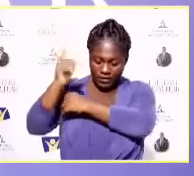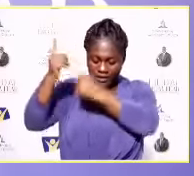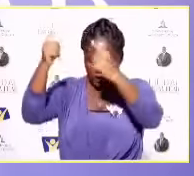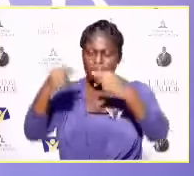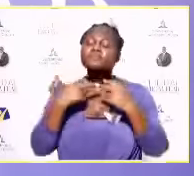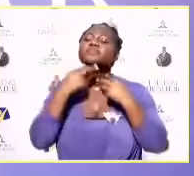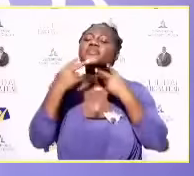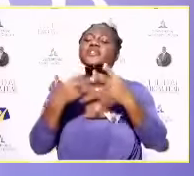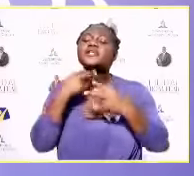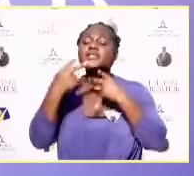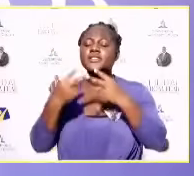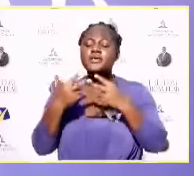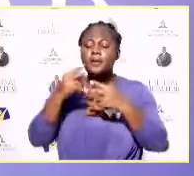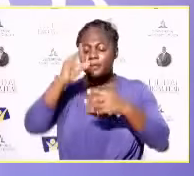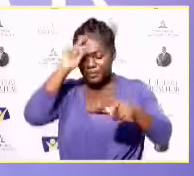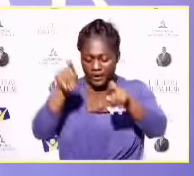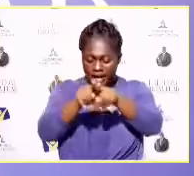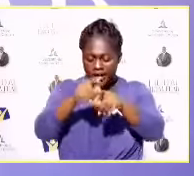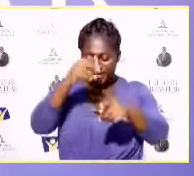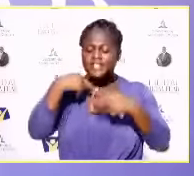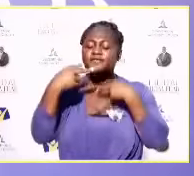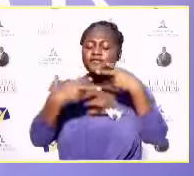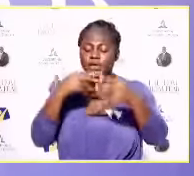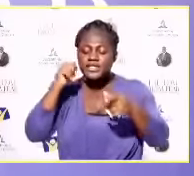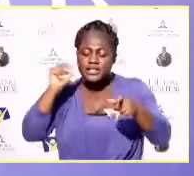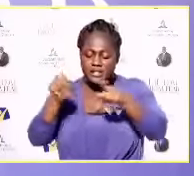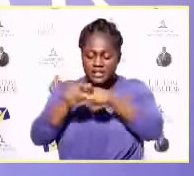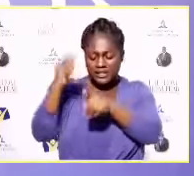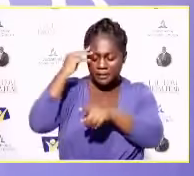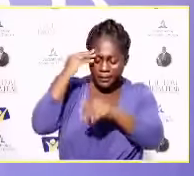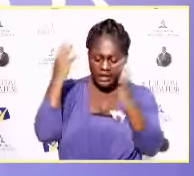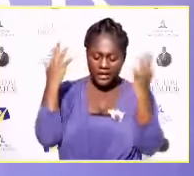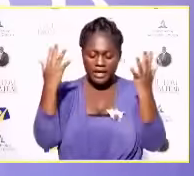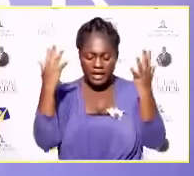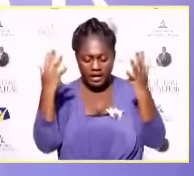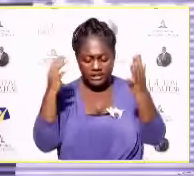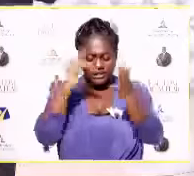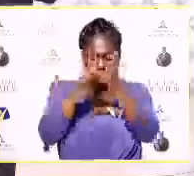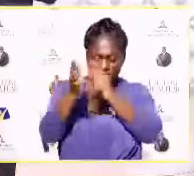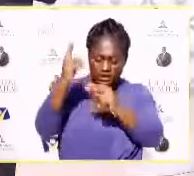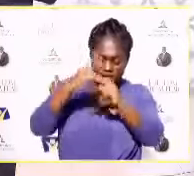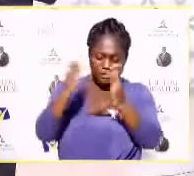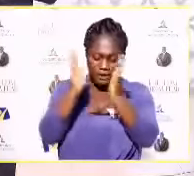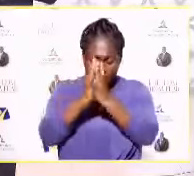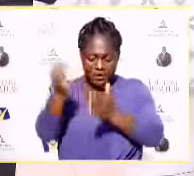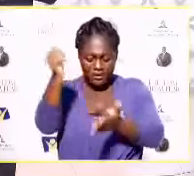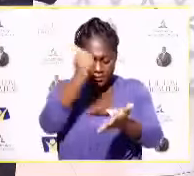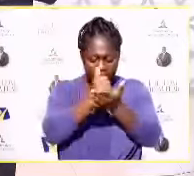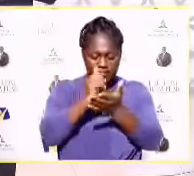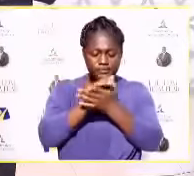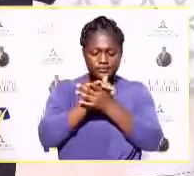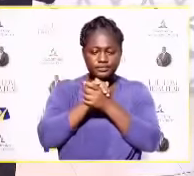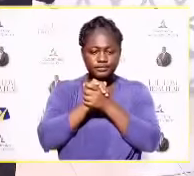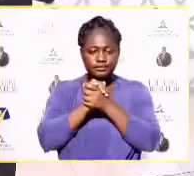voice, be my brother's voice, be my sister's mind and hands. In Jesus' name I pray. Amen.